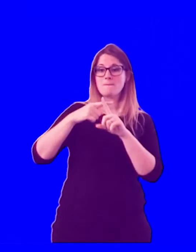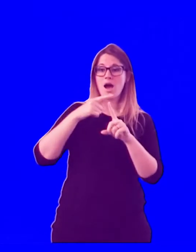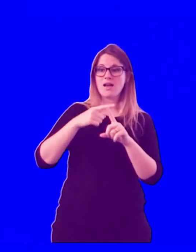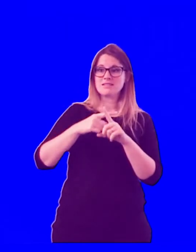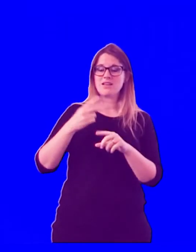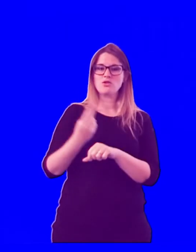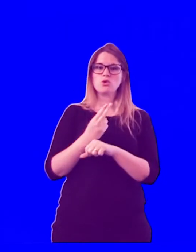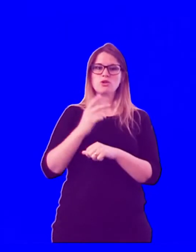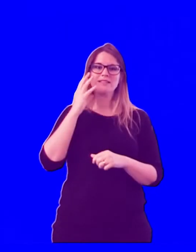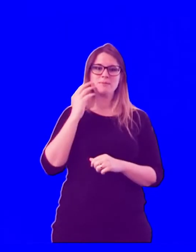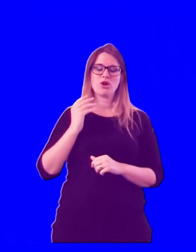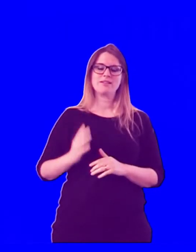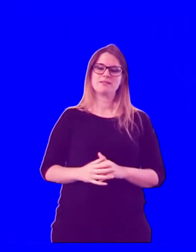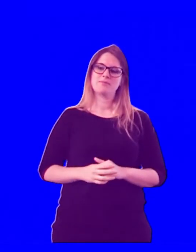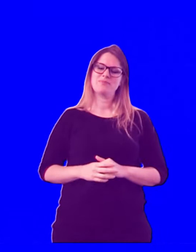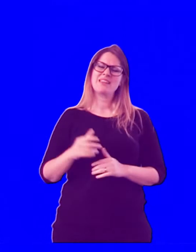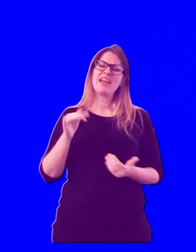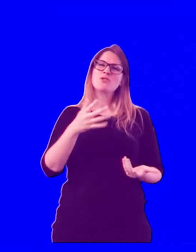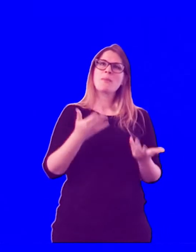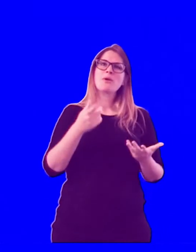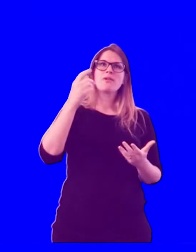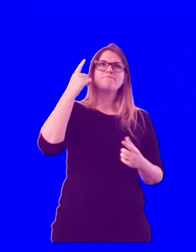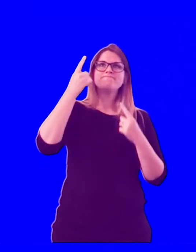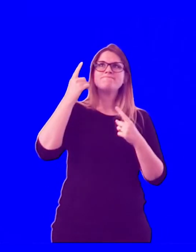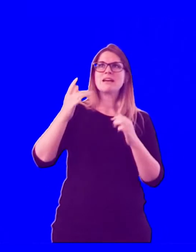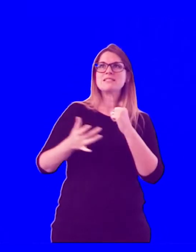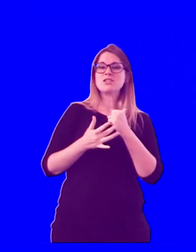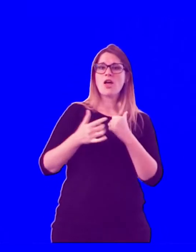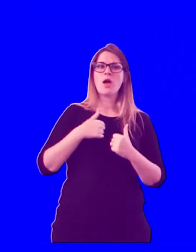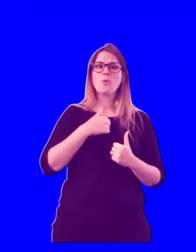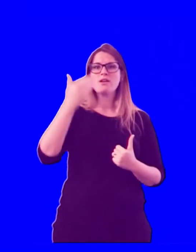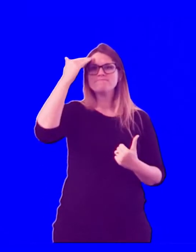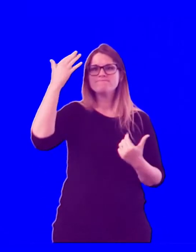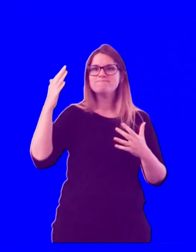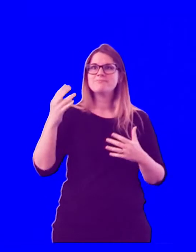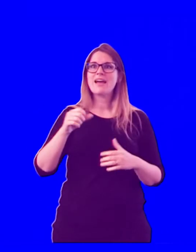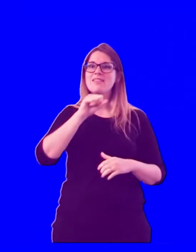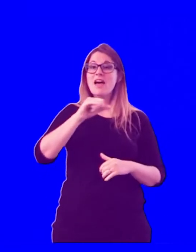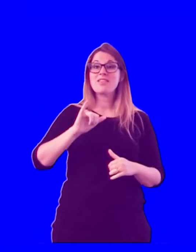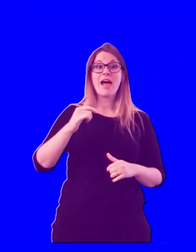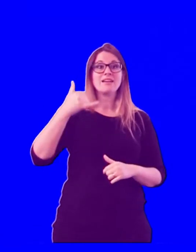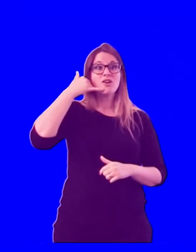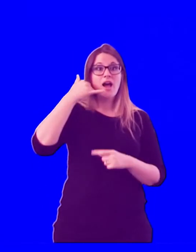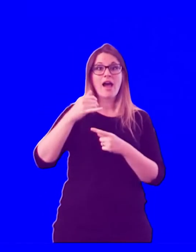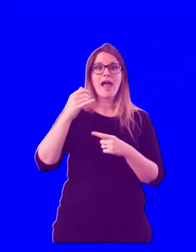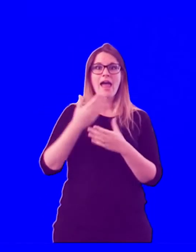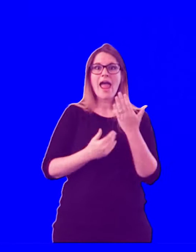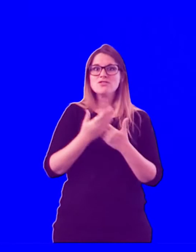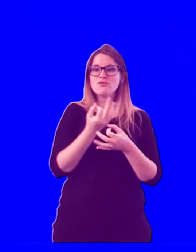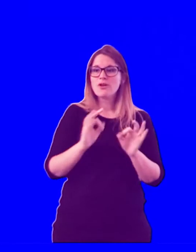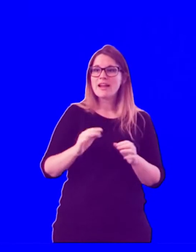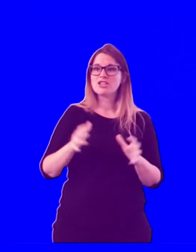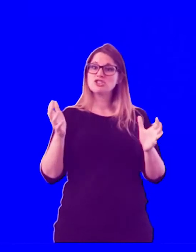user experience. If you all think about the technologies that we know and love, things like hands-free calling,